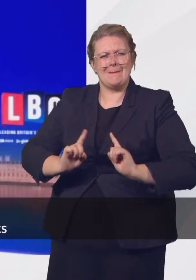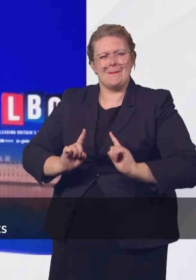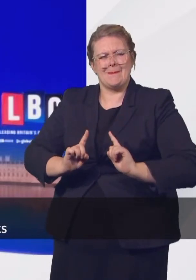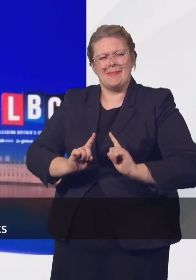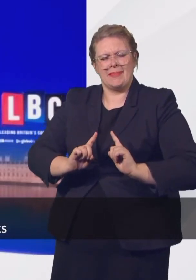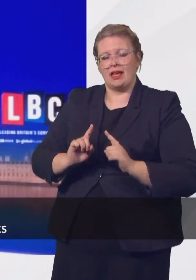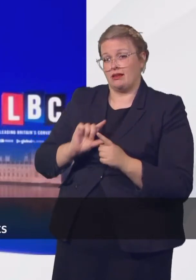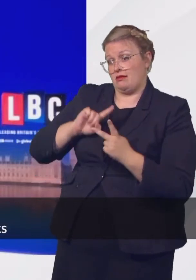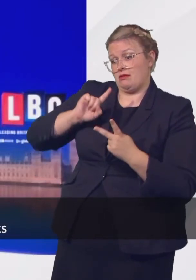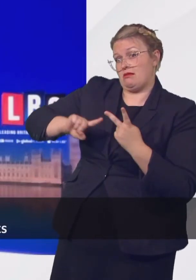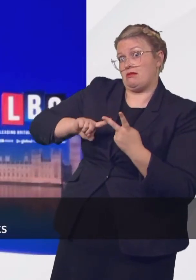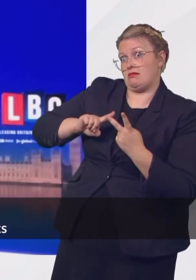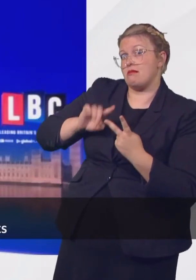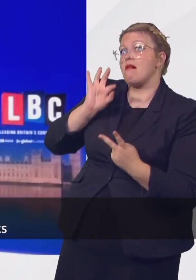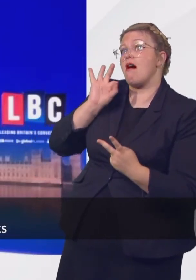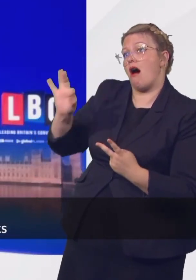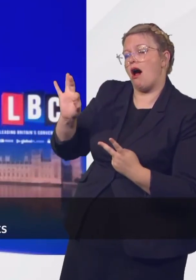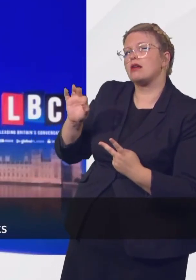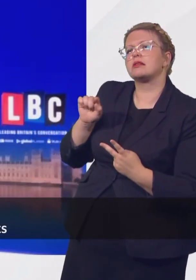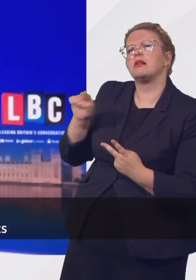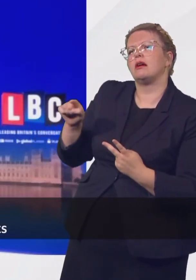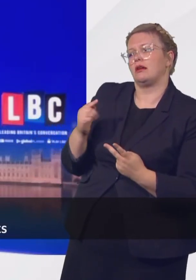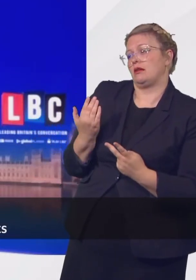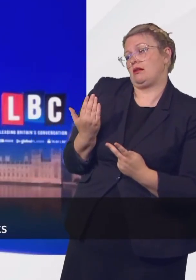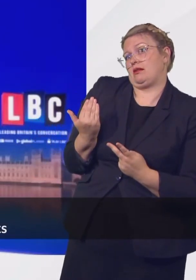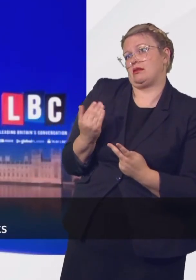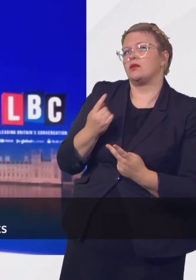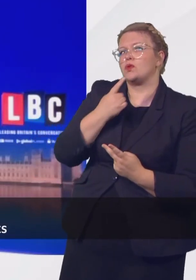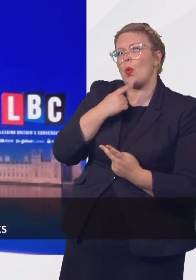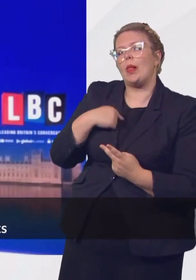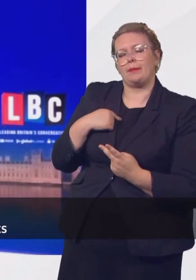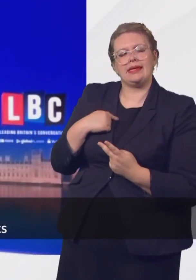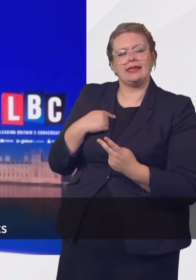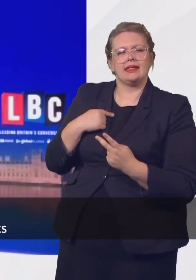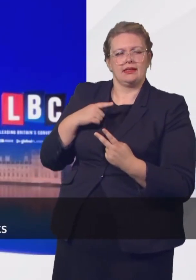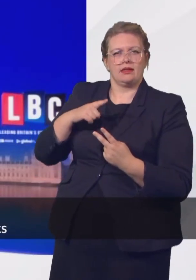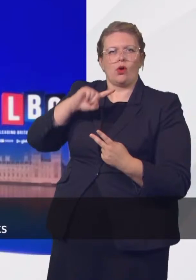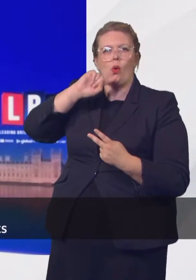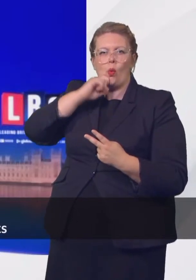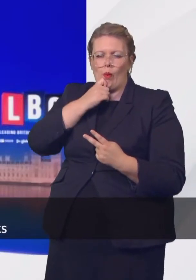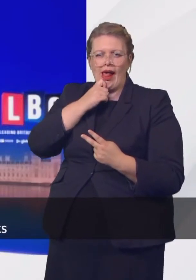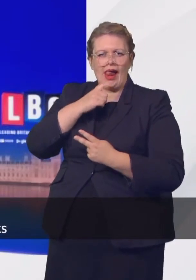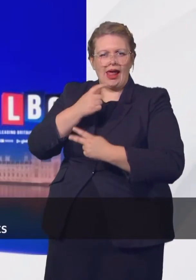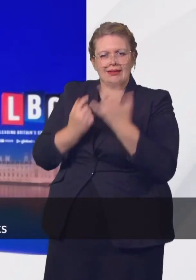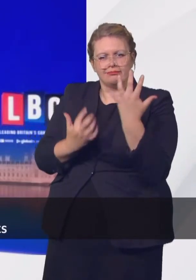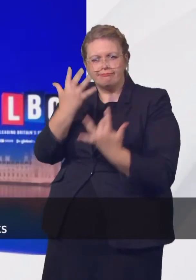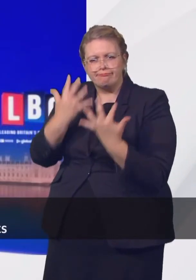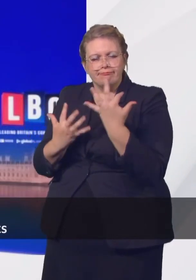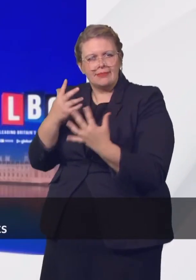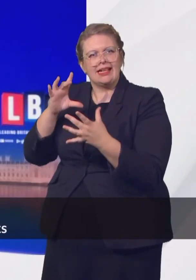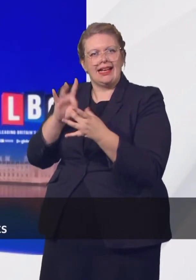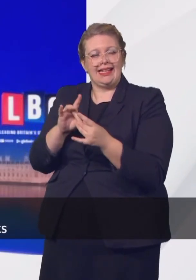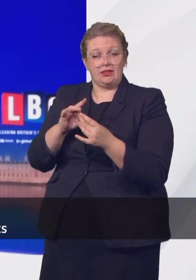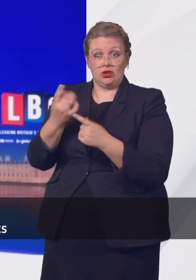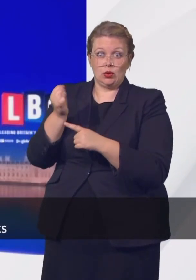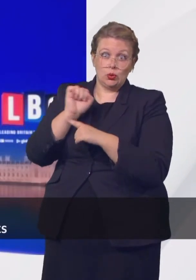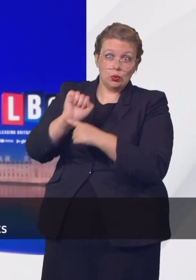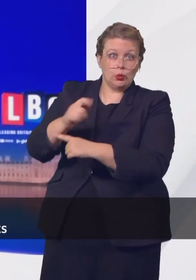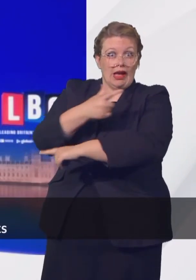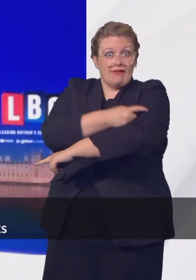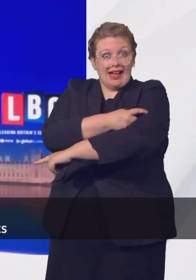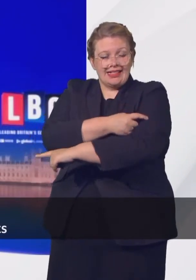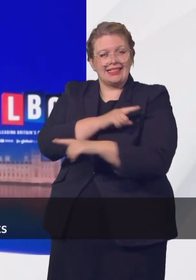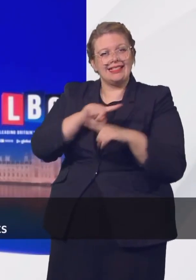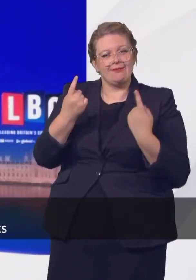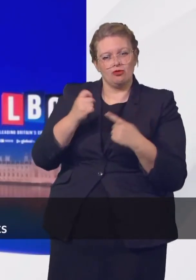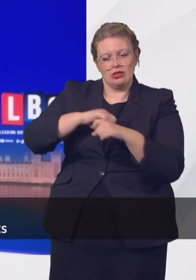you said in a few weeks we'd have data on how well current vaccines are working against current variants. Could you